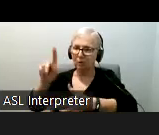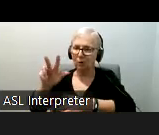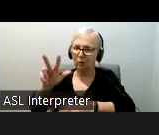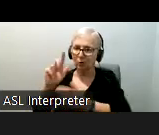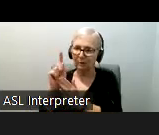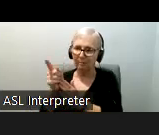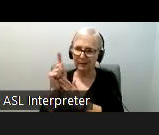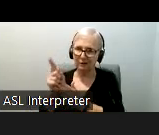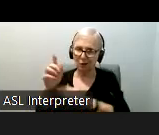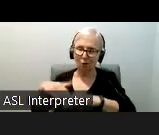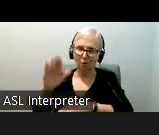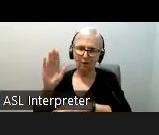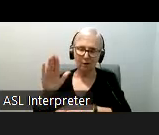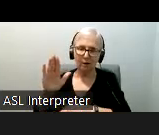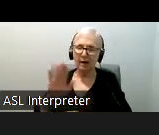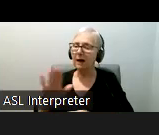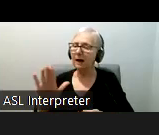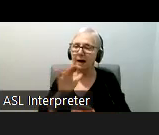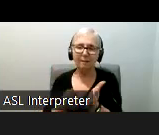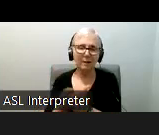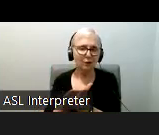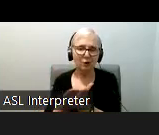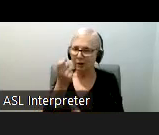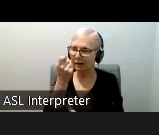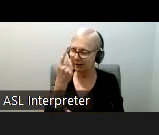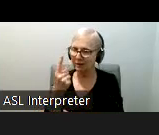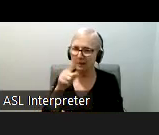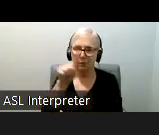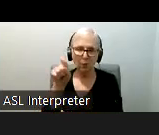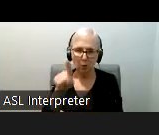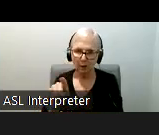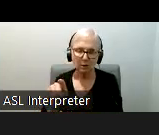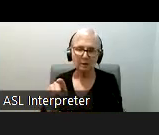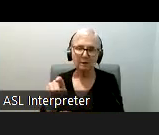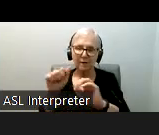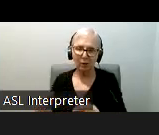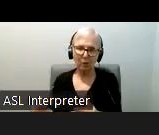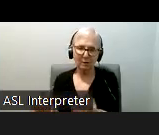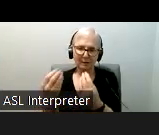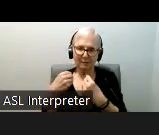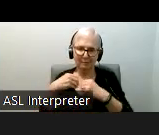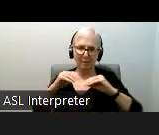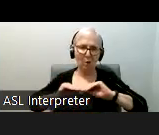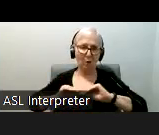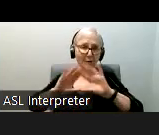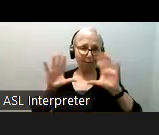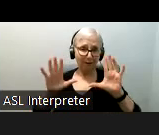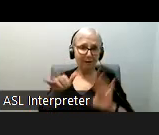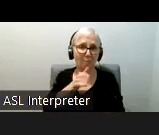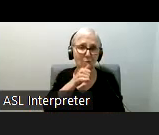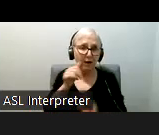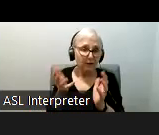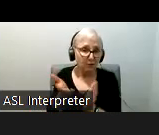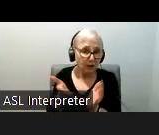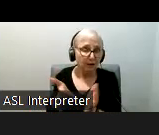next presentation. Yeah, I'm not sure I understand that question, but if somebody wants to give more information in their private chat to me